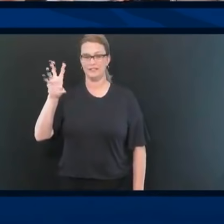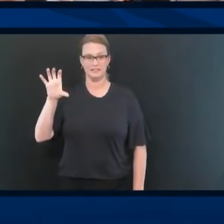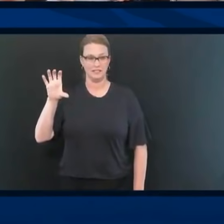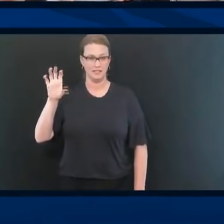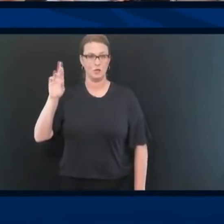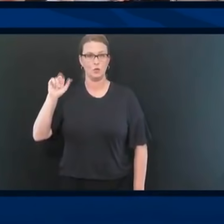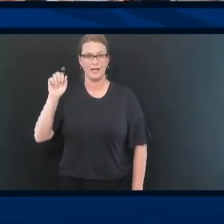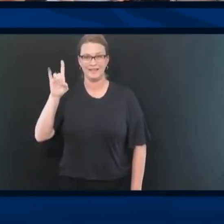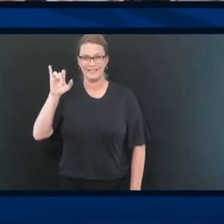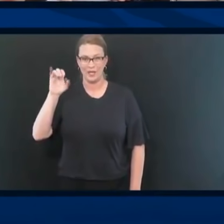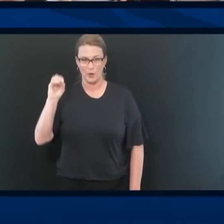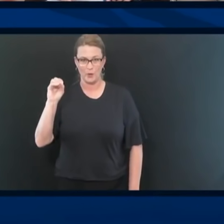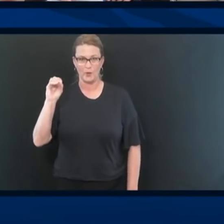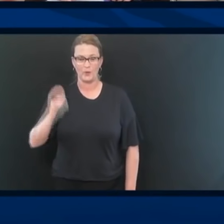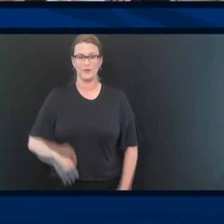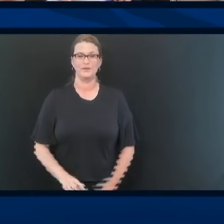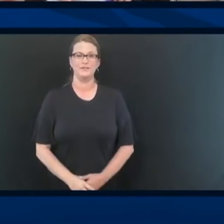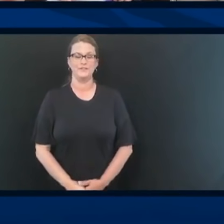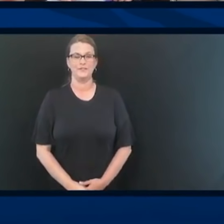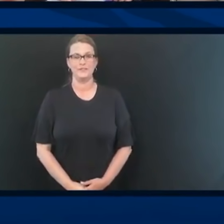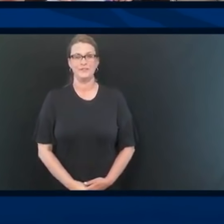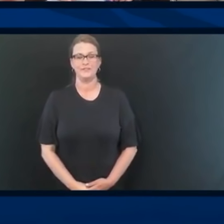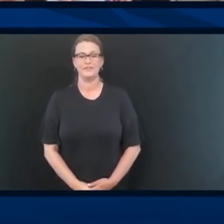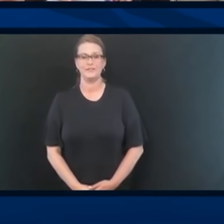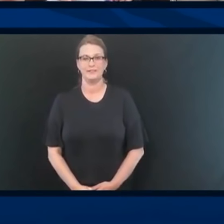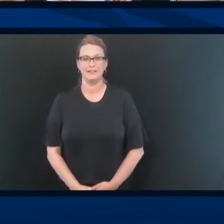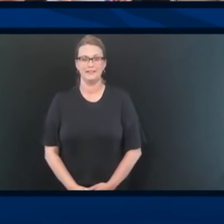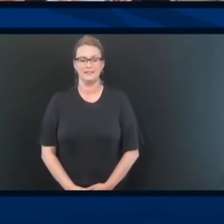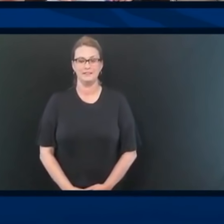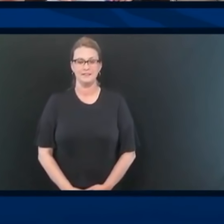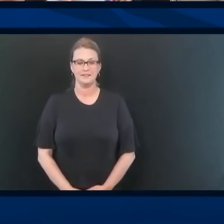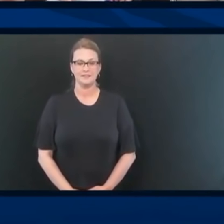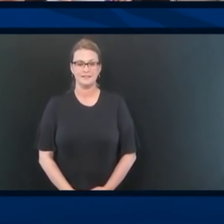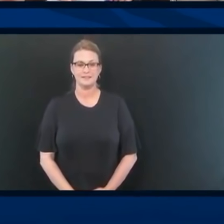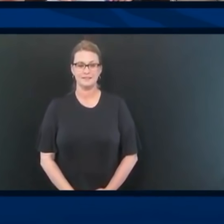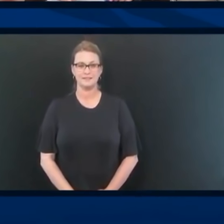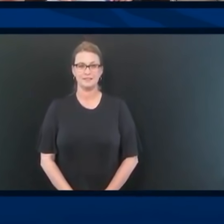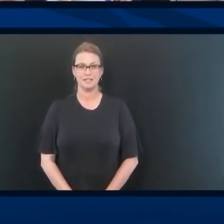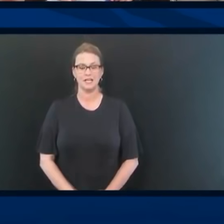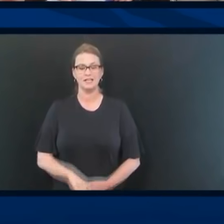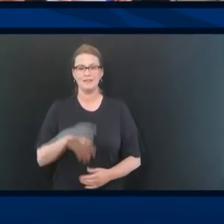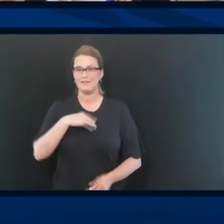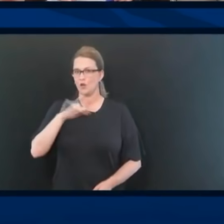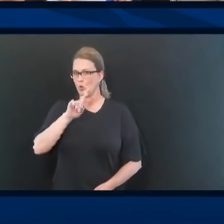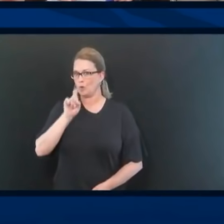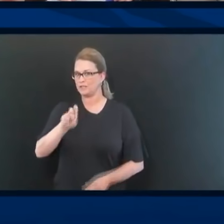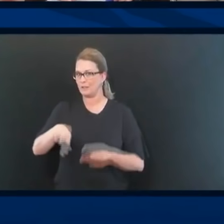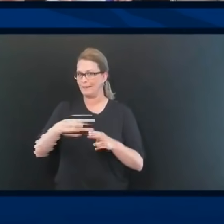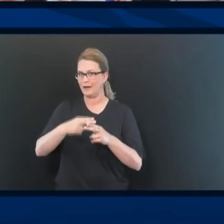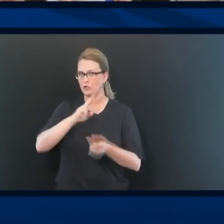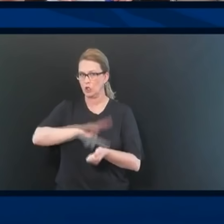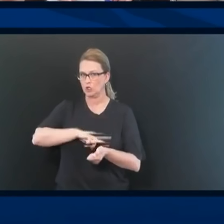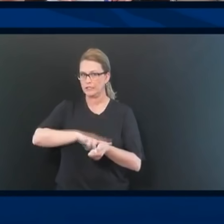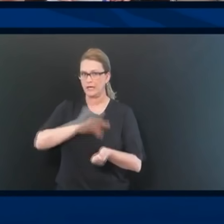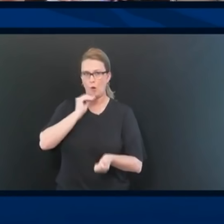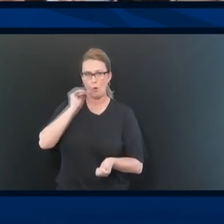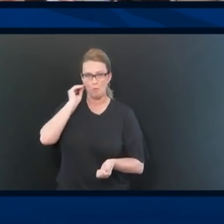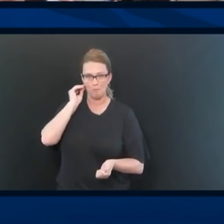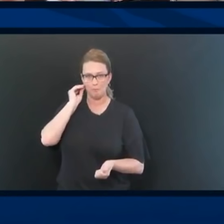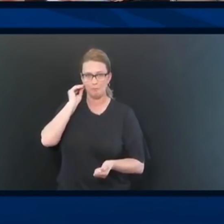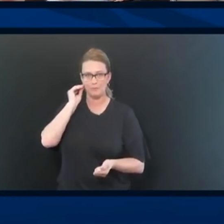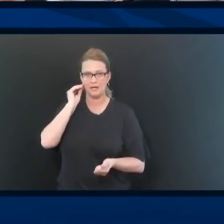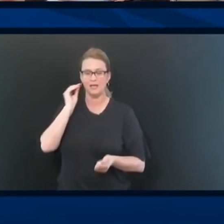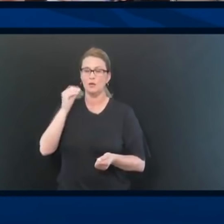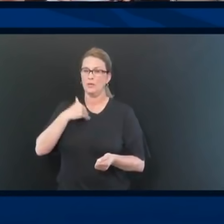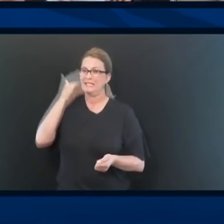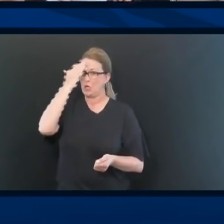Paul Mullen, WCBC Radio. A question about nursing homes, and we've had a lot of